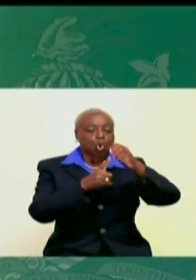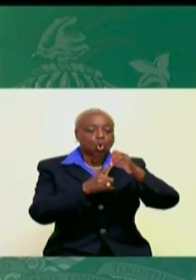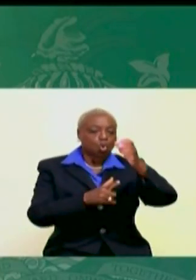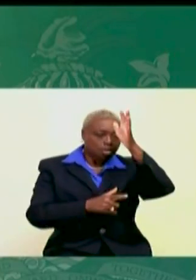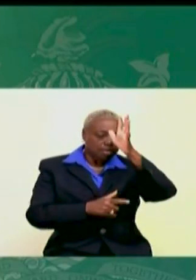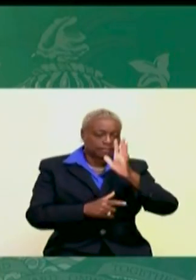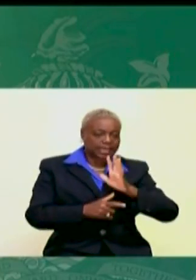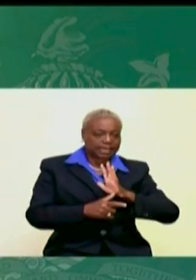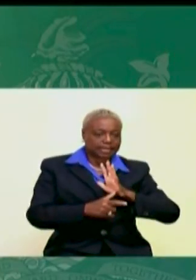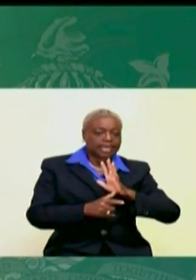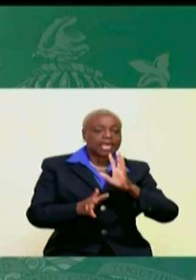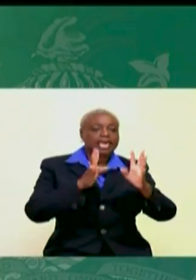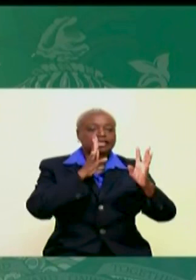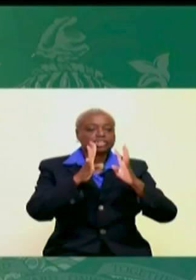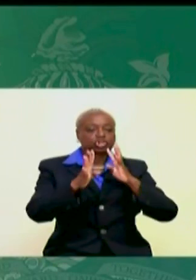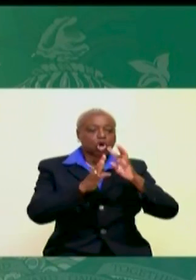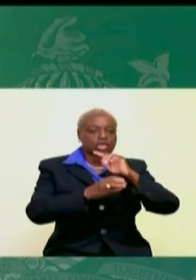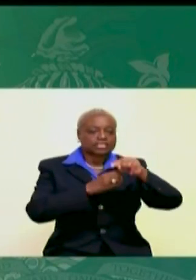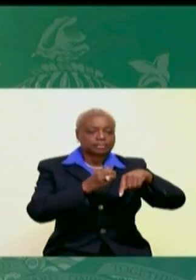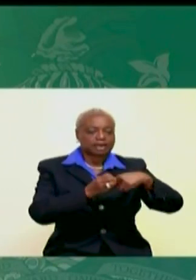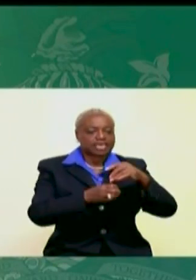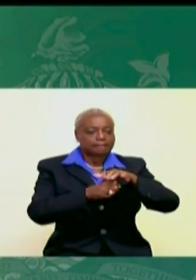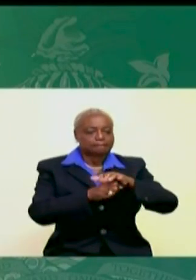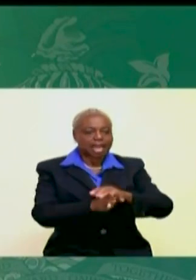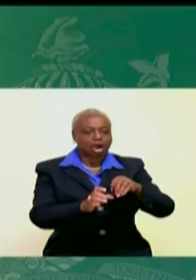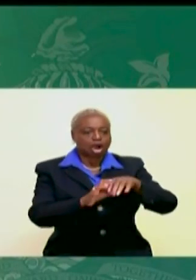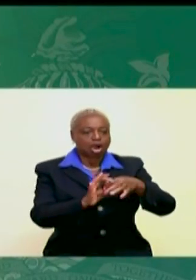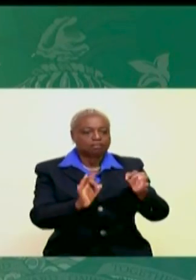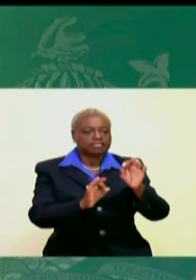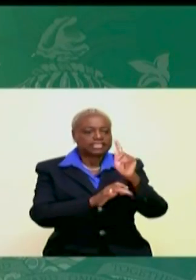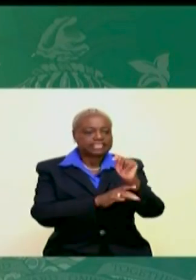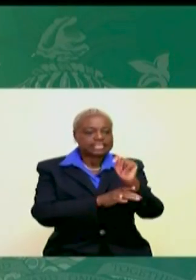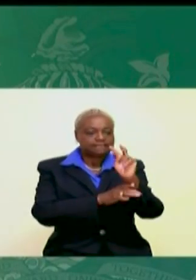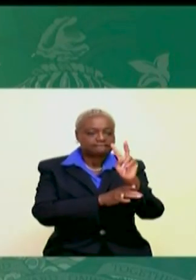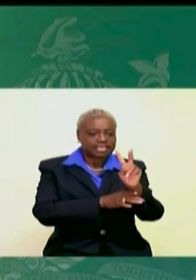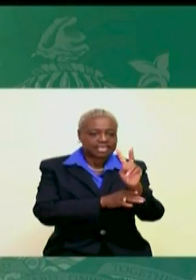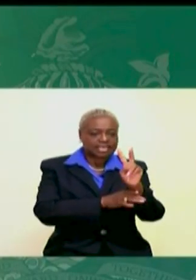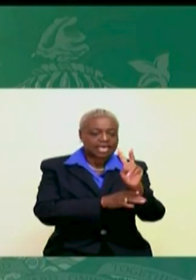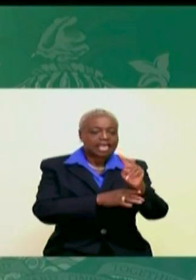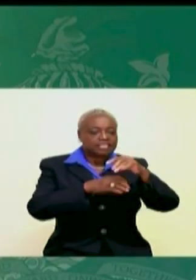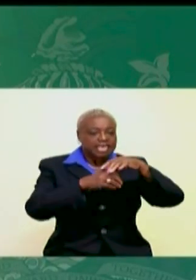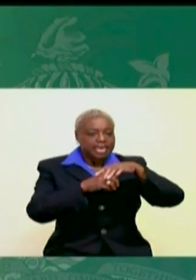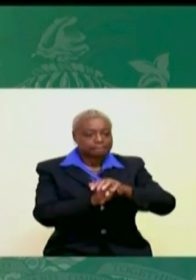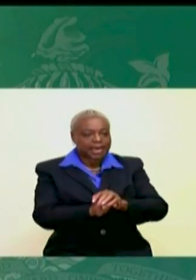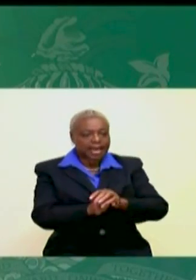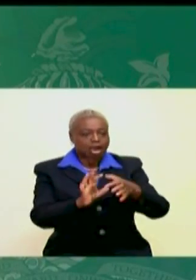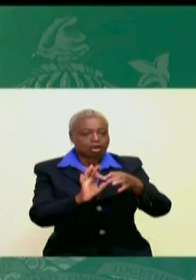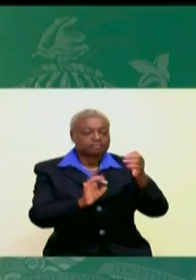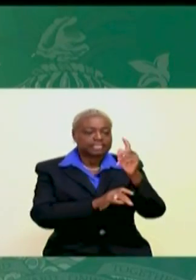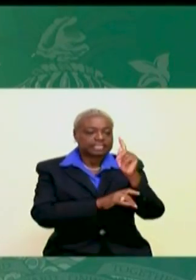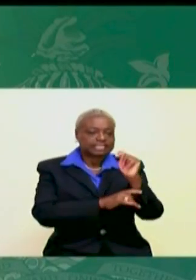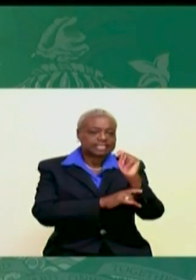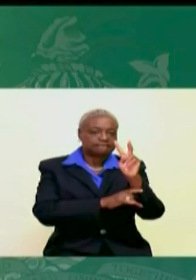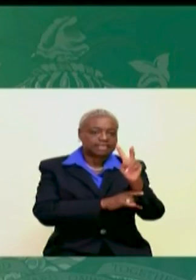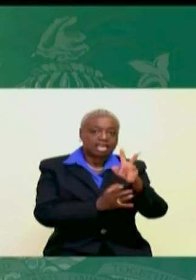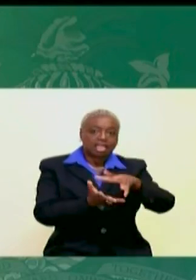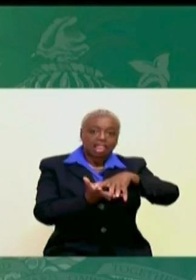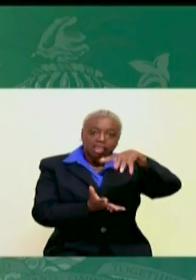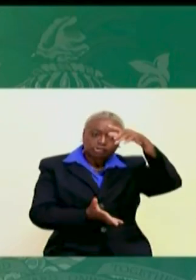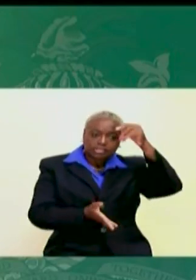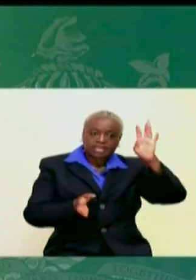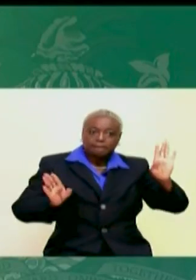It speaks of, Madam Speaker, the impact of television. The impact of television, learned